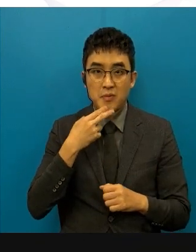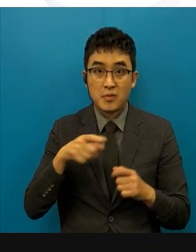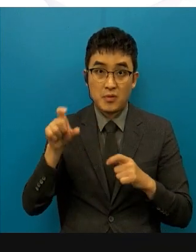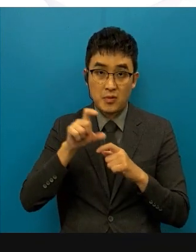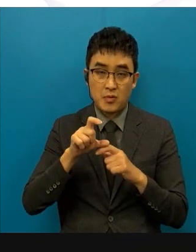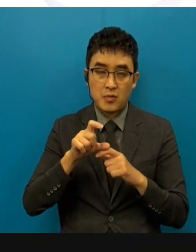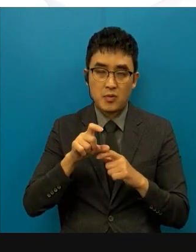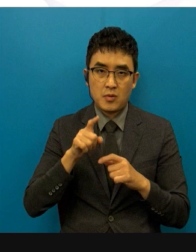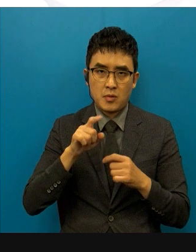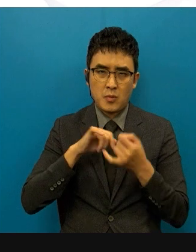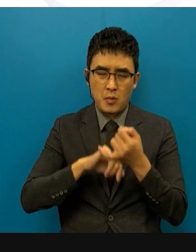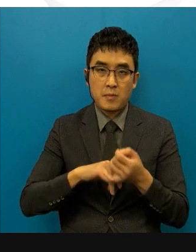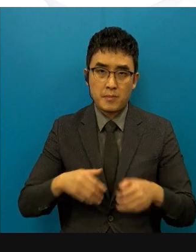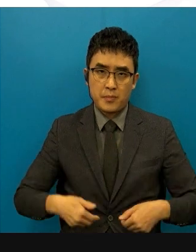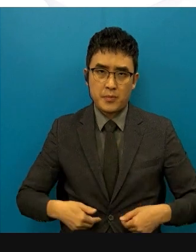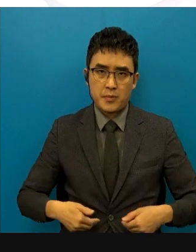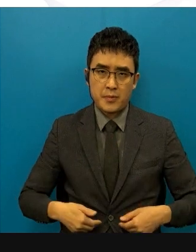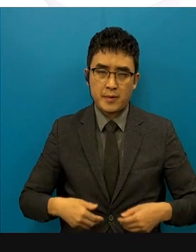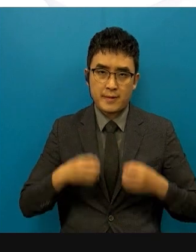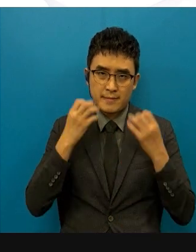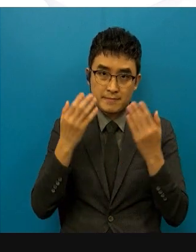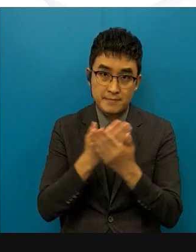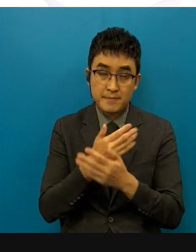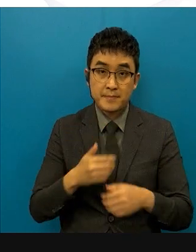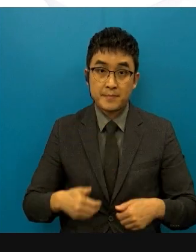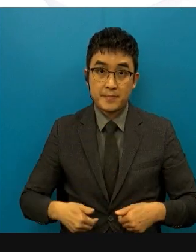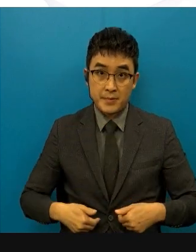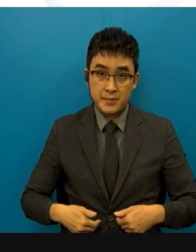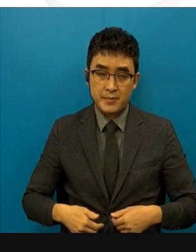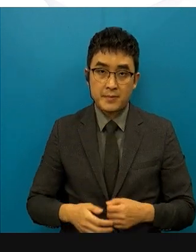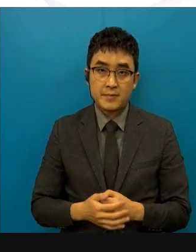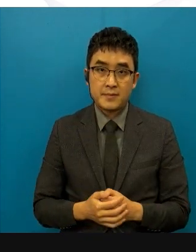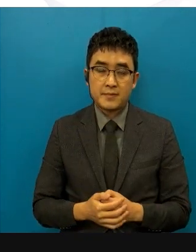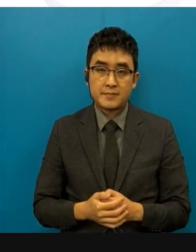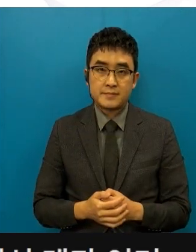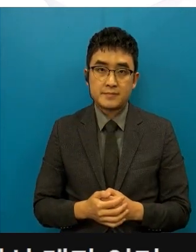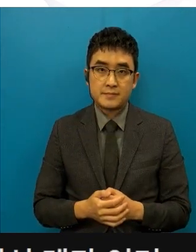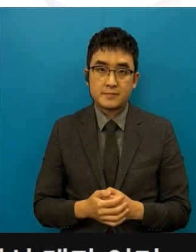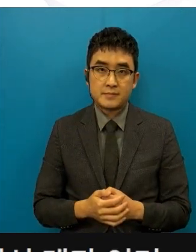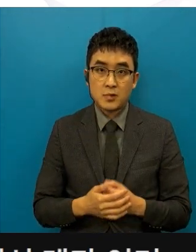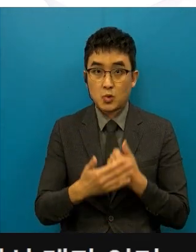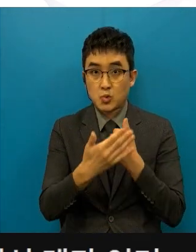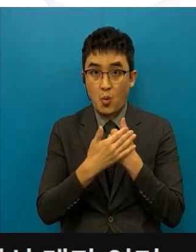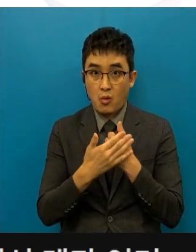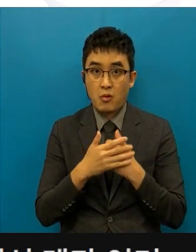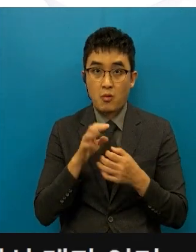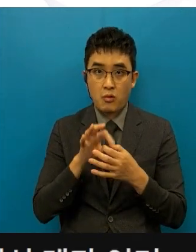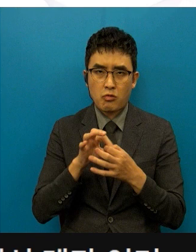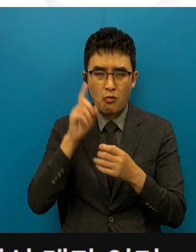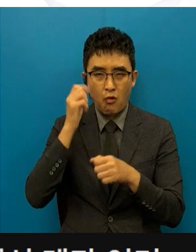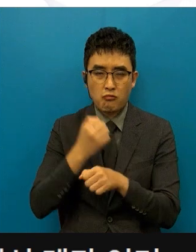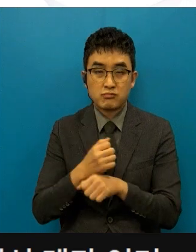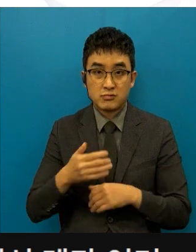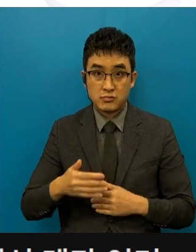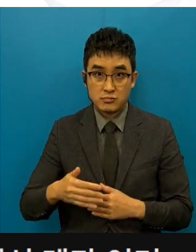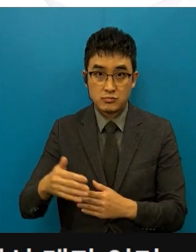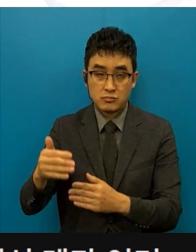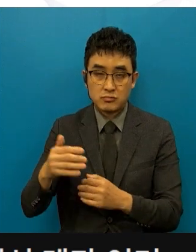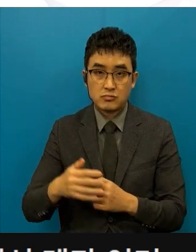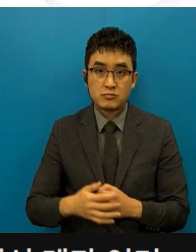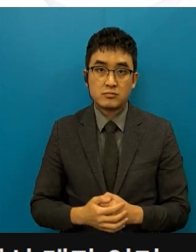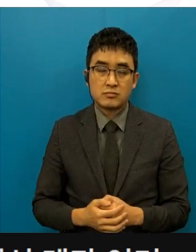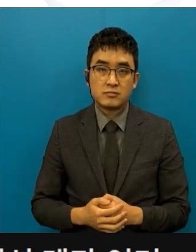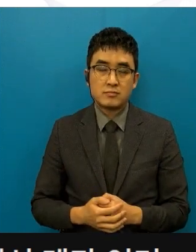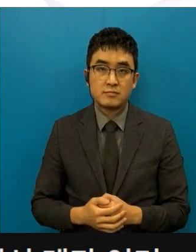assisted dying. And while Derya is of course right that we have this policy that people are not prosecuted if